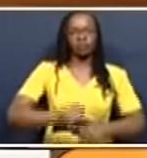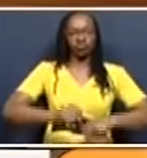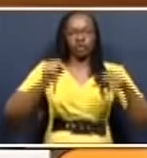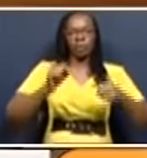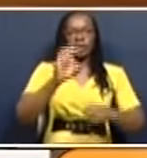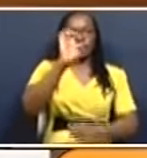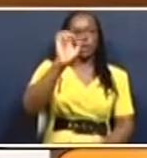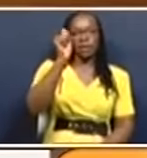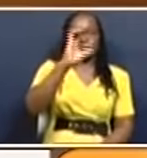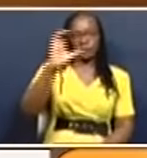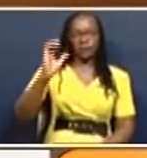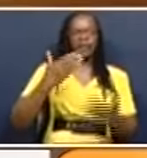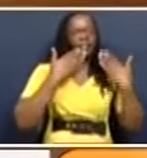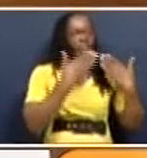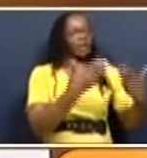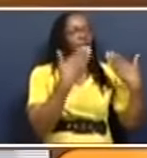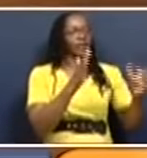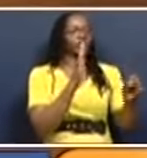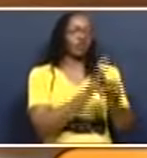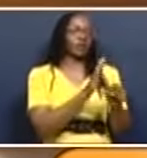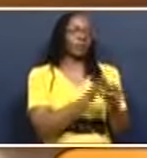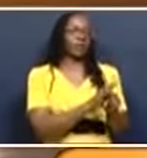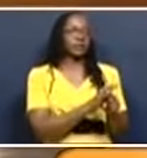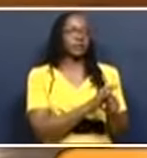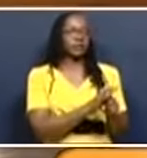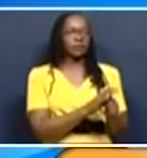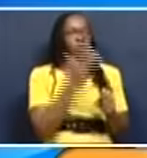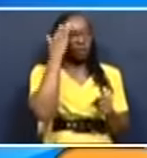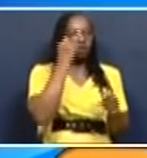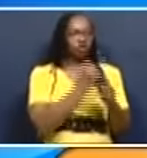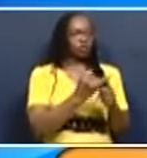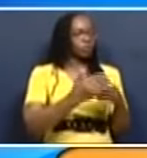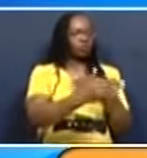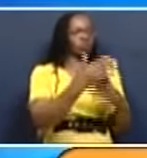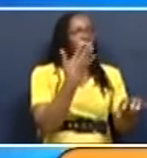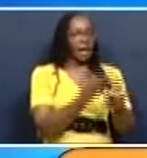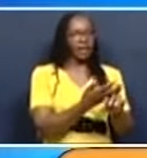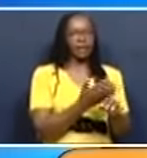Anti-Corruption Commission. Thank you so much, and we wish you all the best in this difficult task ahead of you. Keep talking